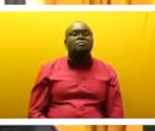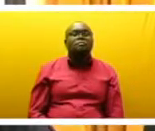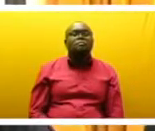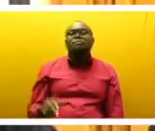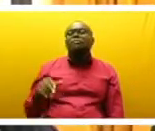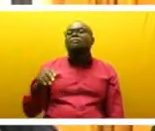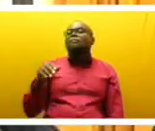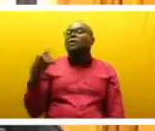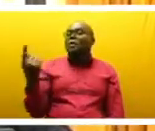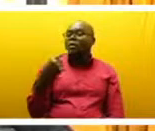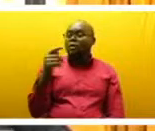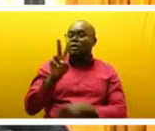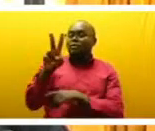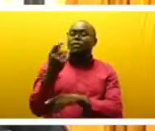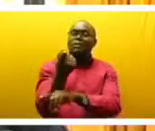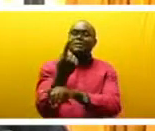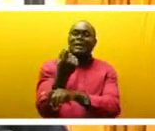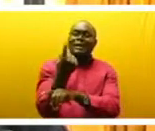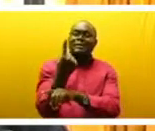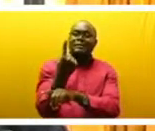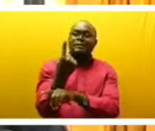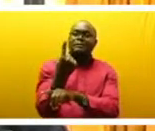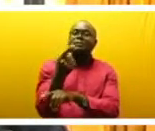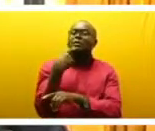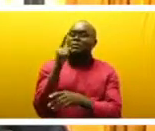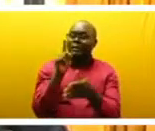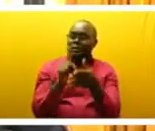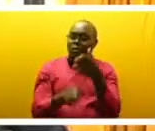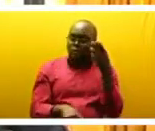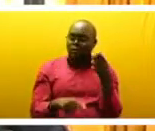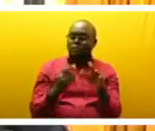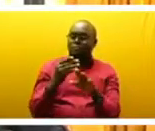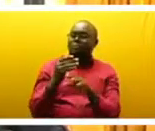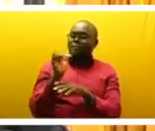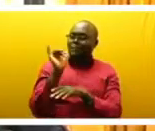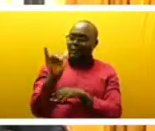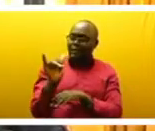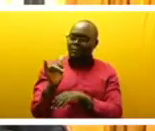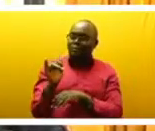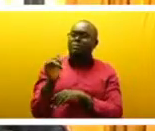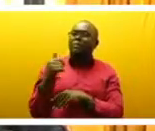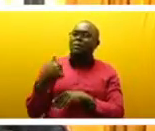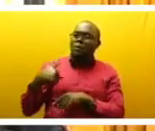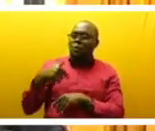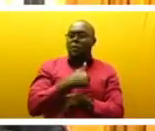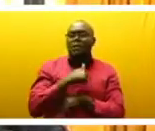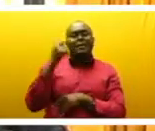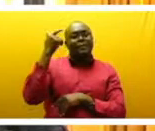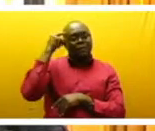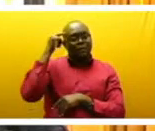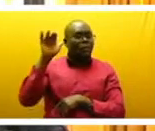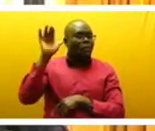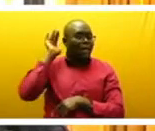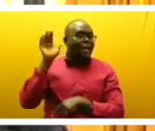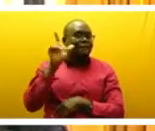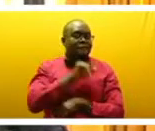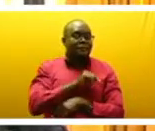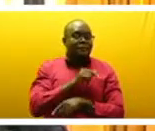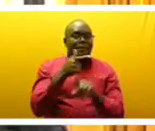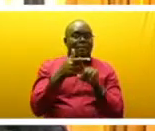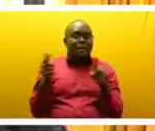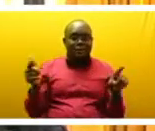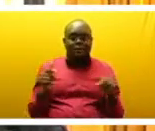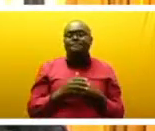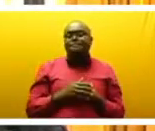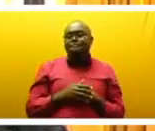Says only 2 seconds. You said that earlier. We all thought we had. Despite that,